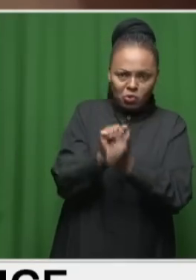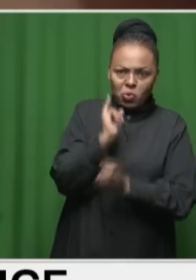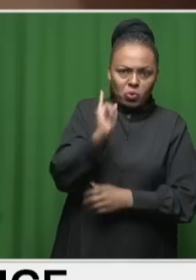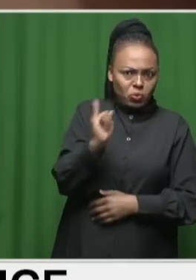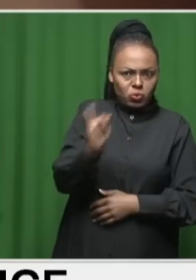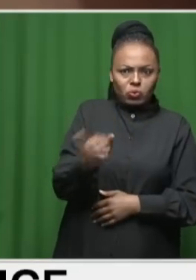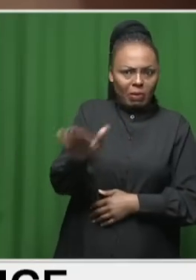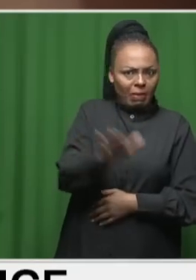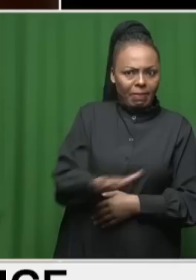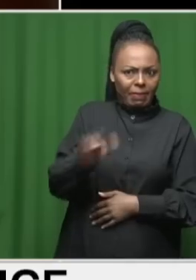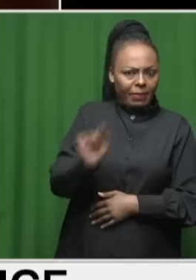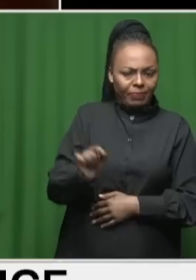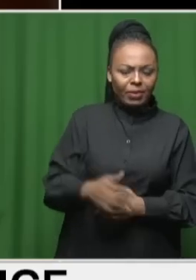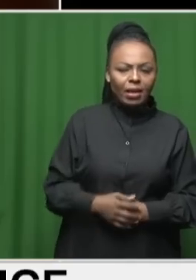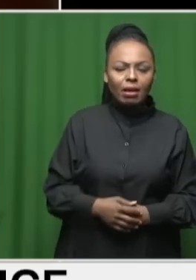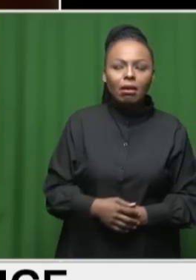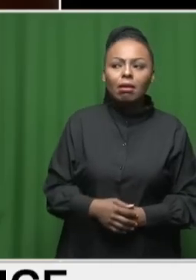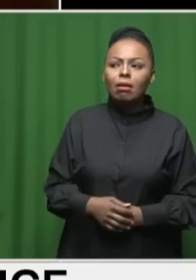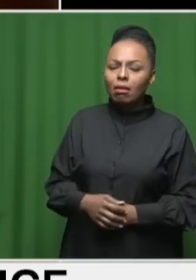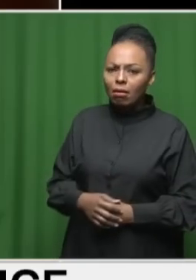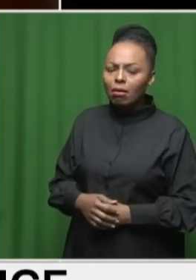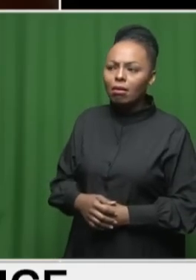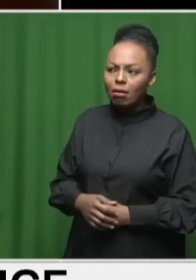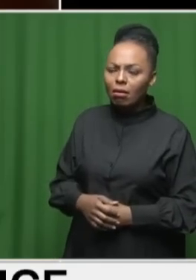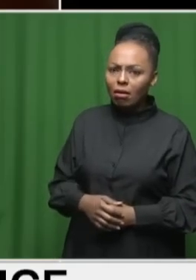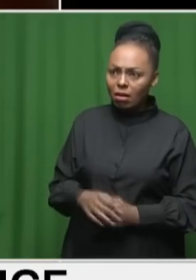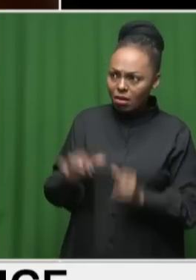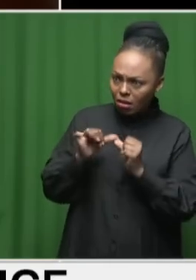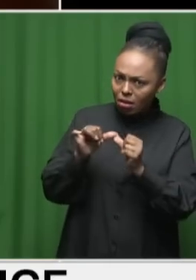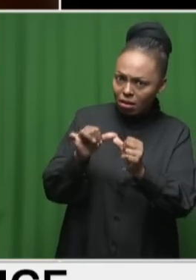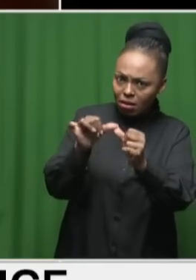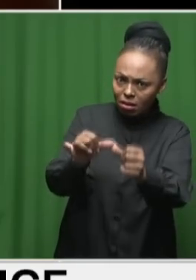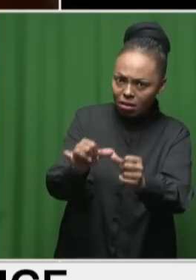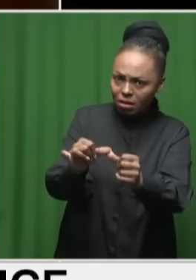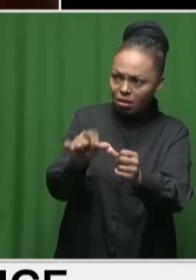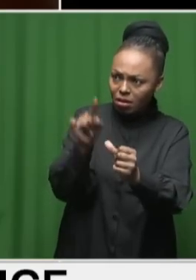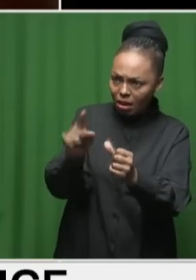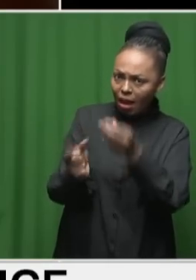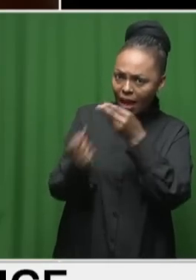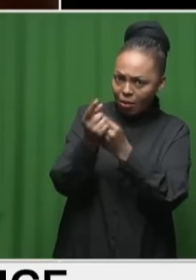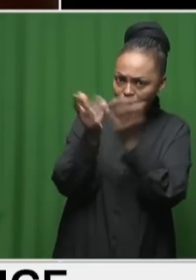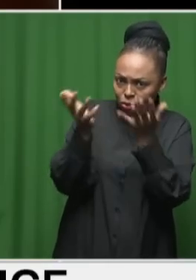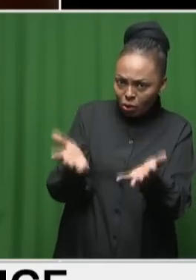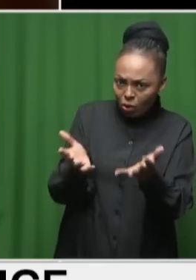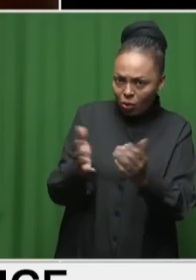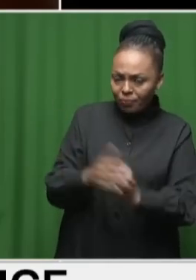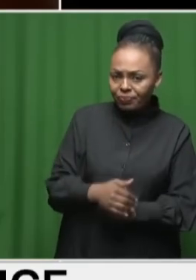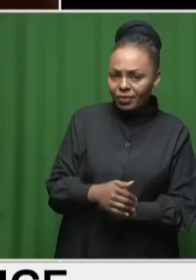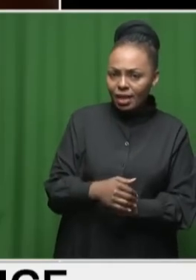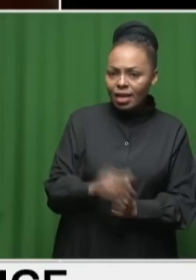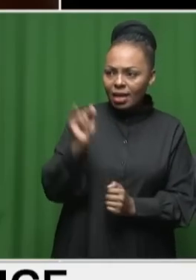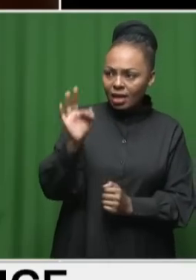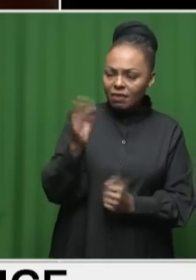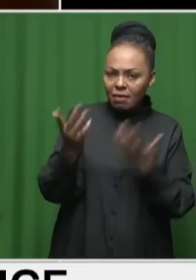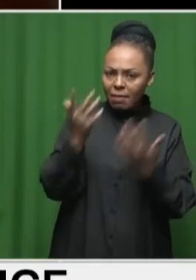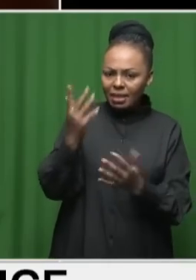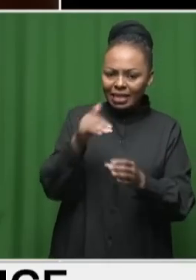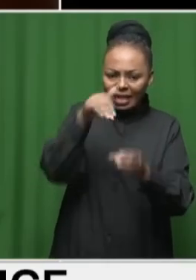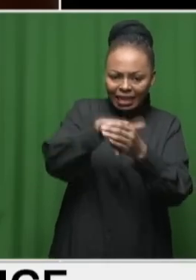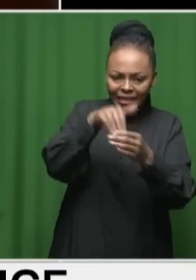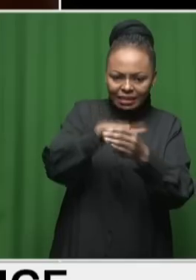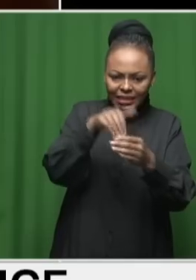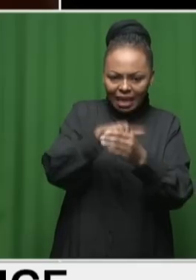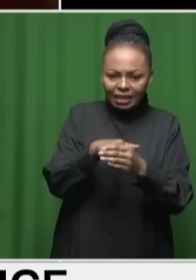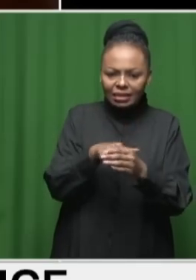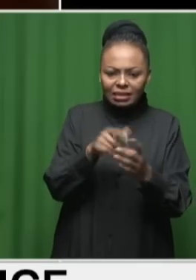And of course, it would seem as though it is still going on by all accounts. Gayton, as someone who's been on the inside, talk to us.